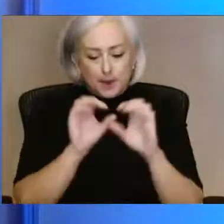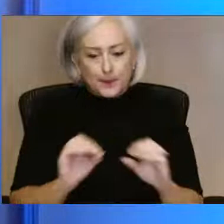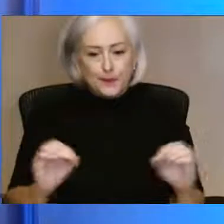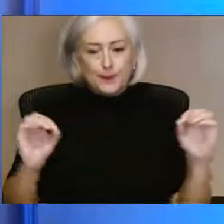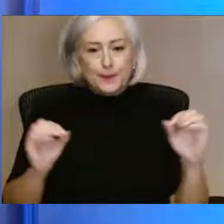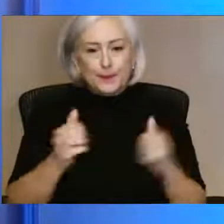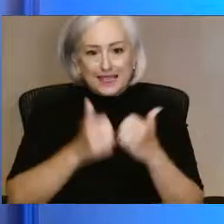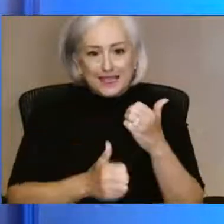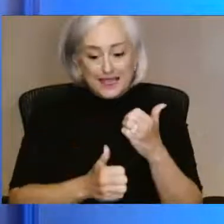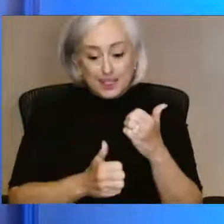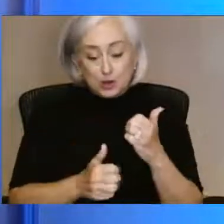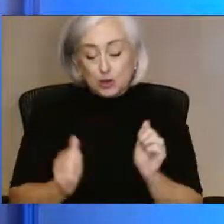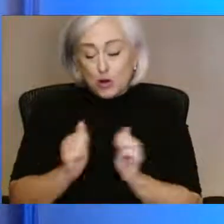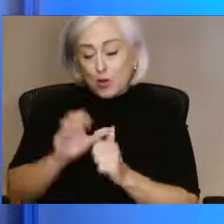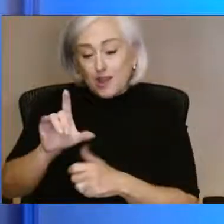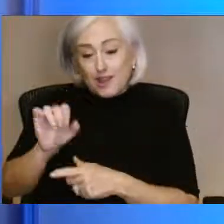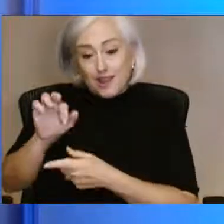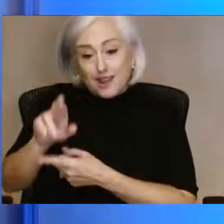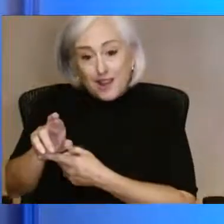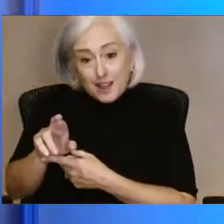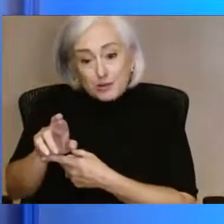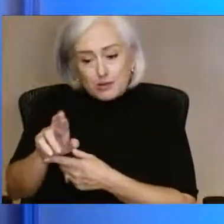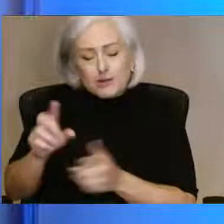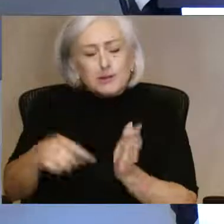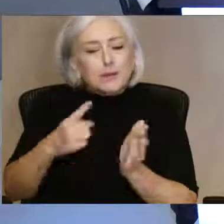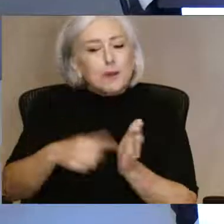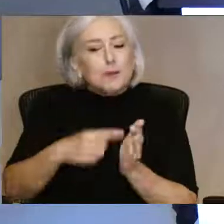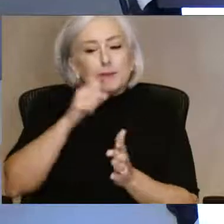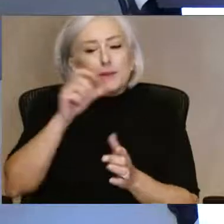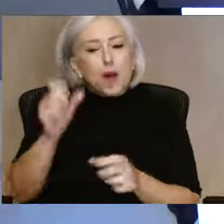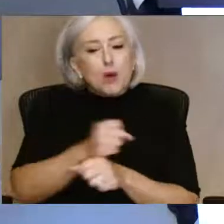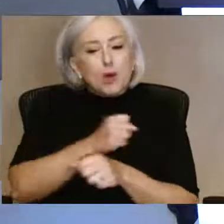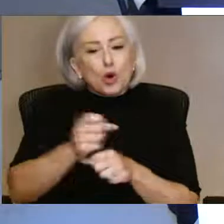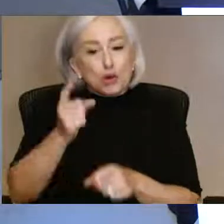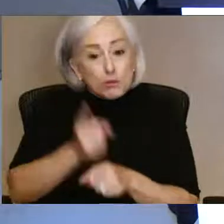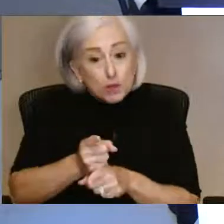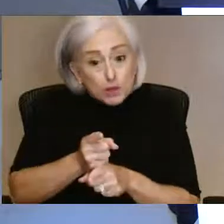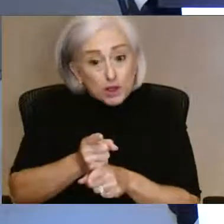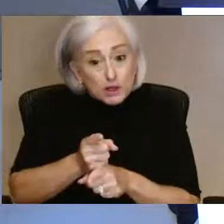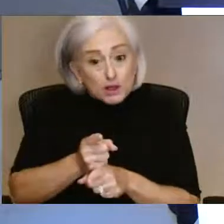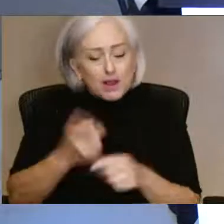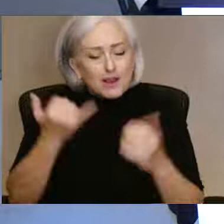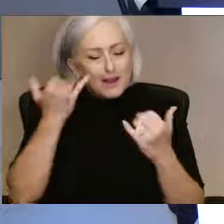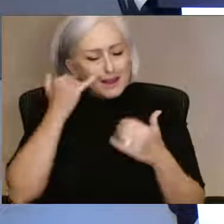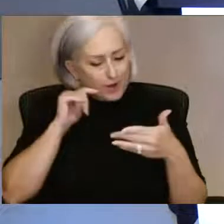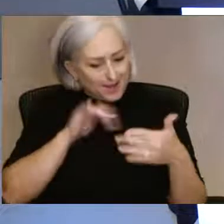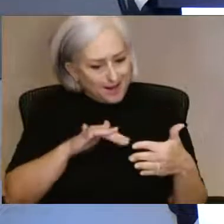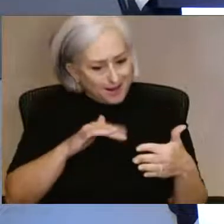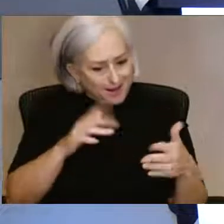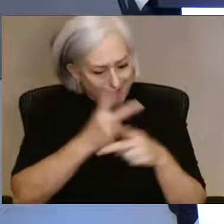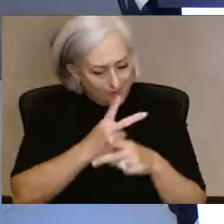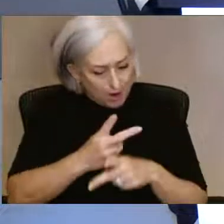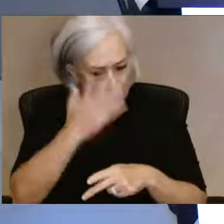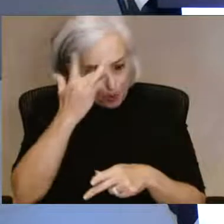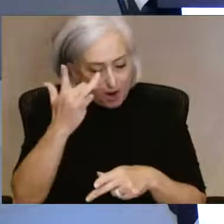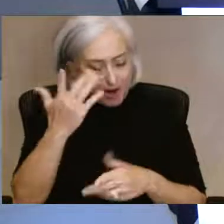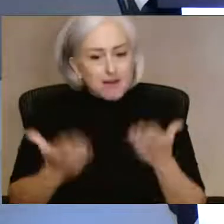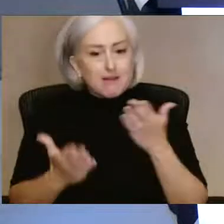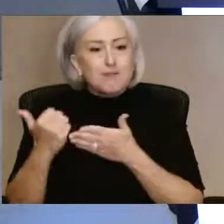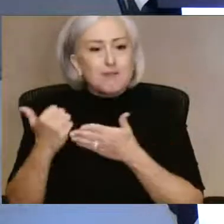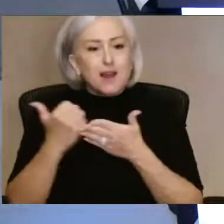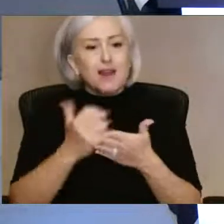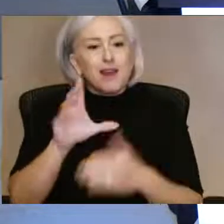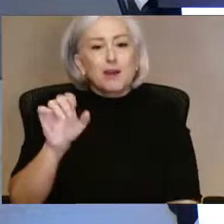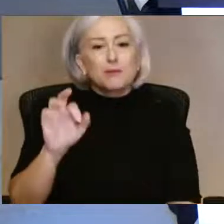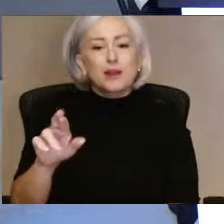might understand something about cancer mechanisms. Mm-hmm. So I've heard you speak a number of times, and I know